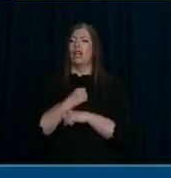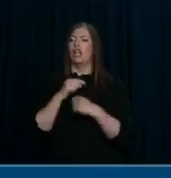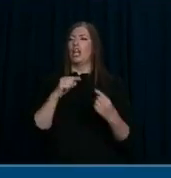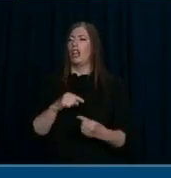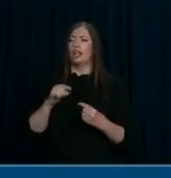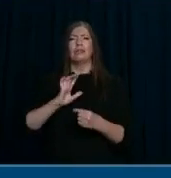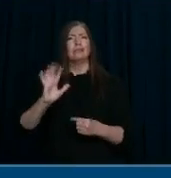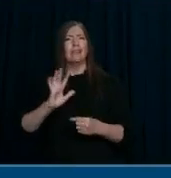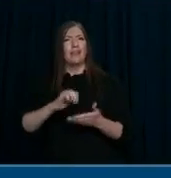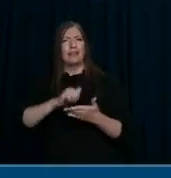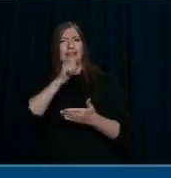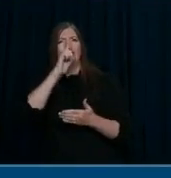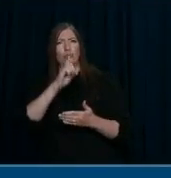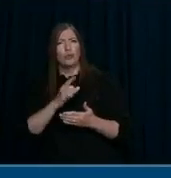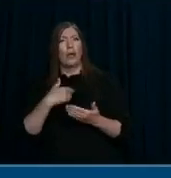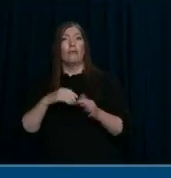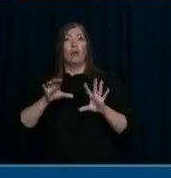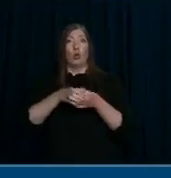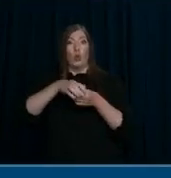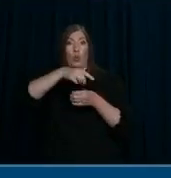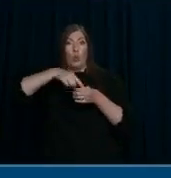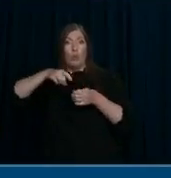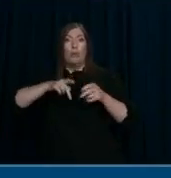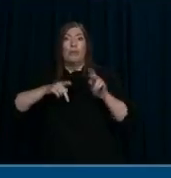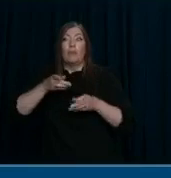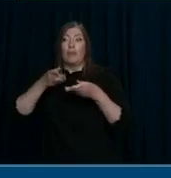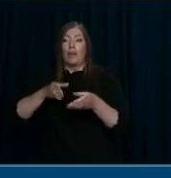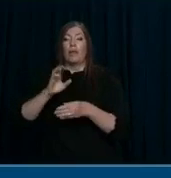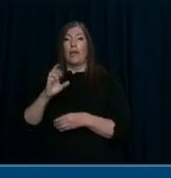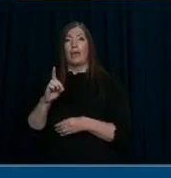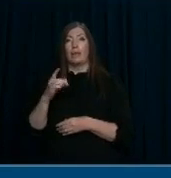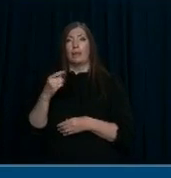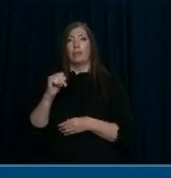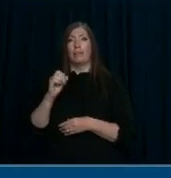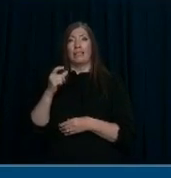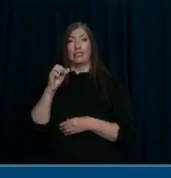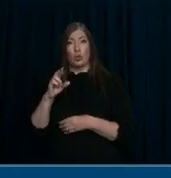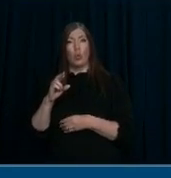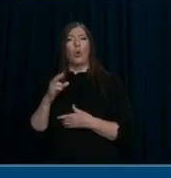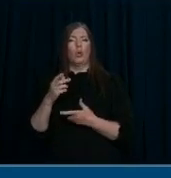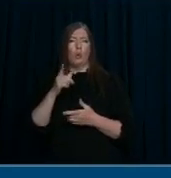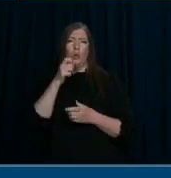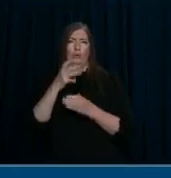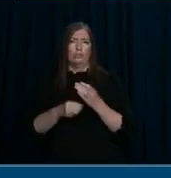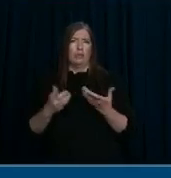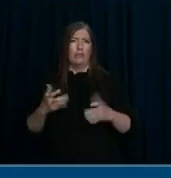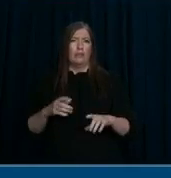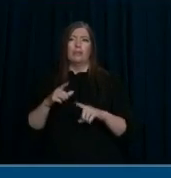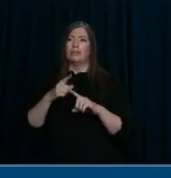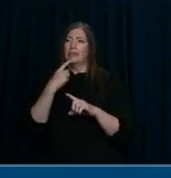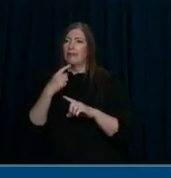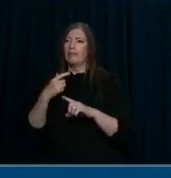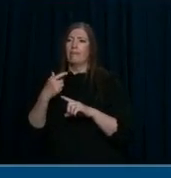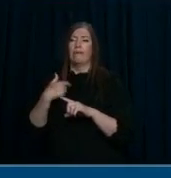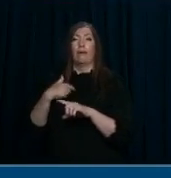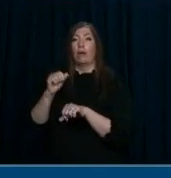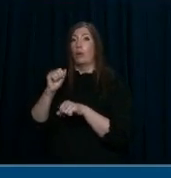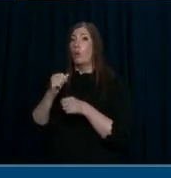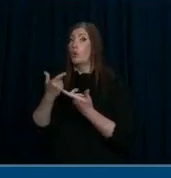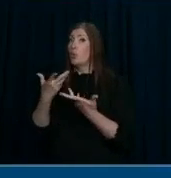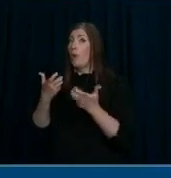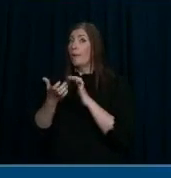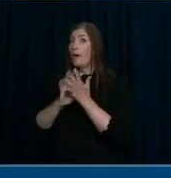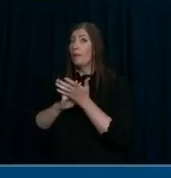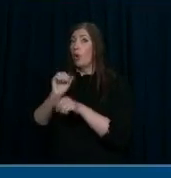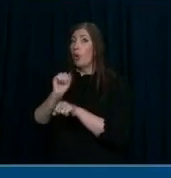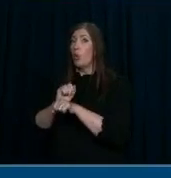dysfunction. There is a group of people there. Ed Pastor, the late Ed Pastor, used to say, are you going to be a workhorse or a show horse?